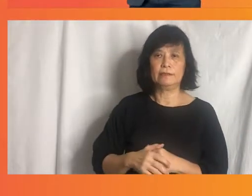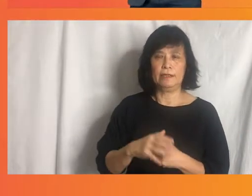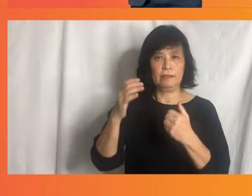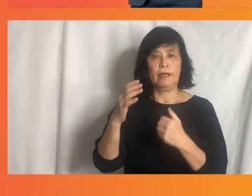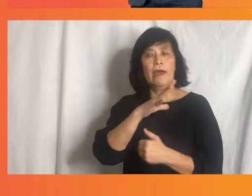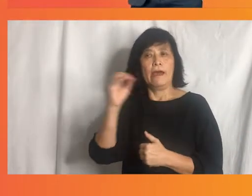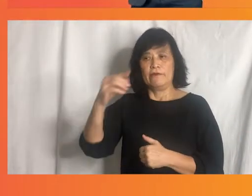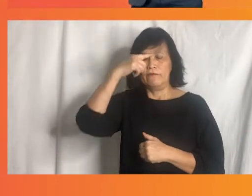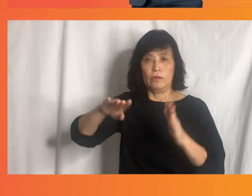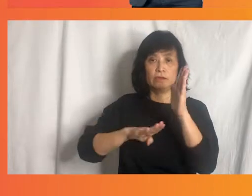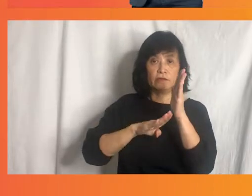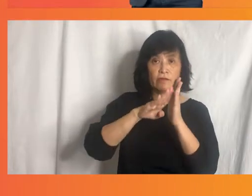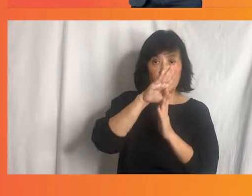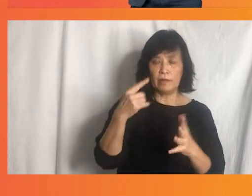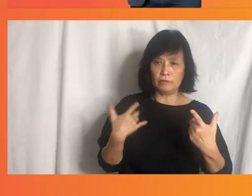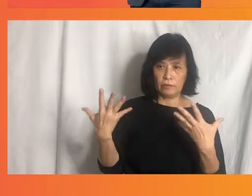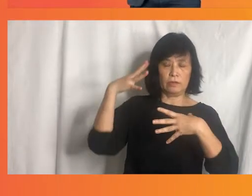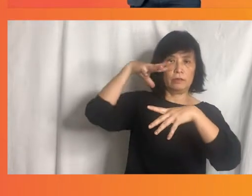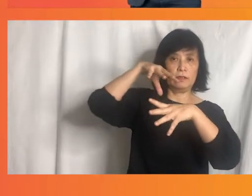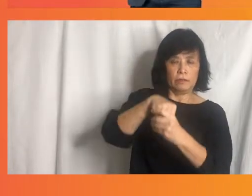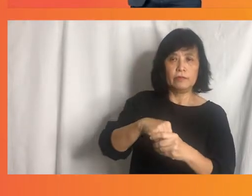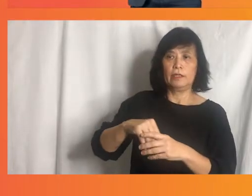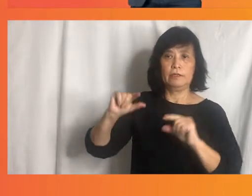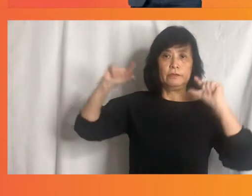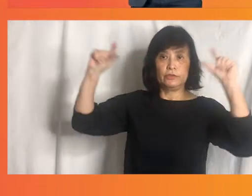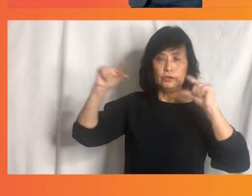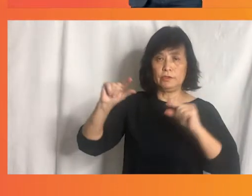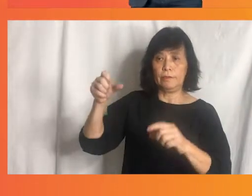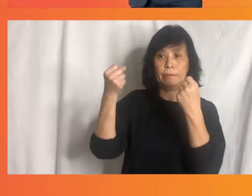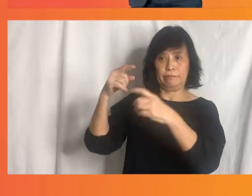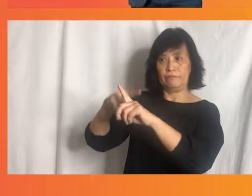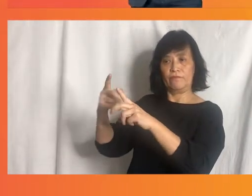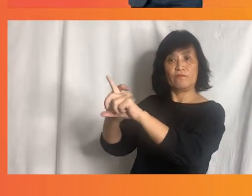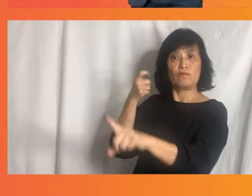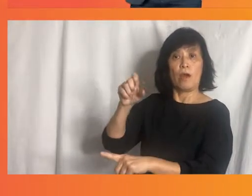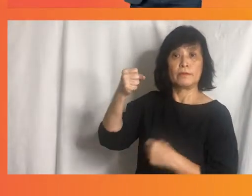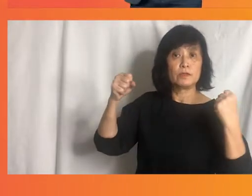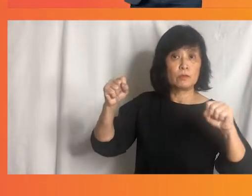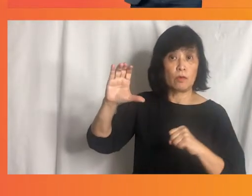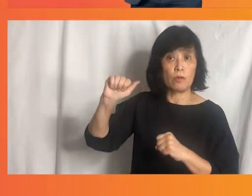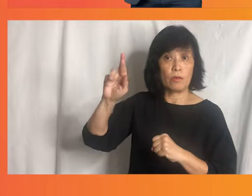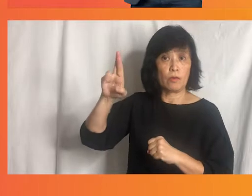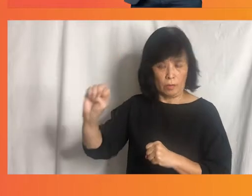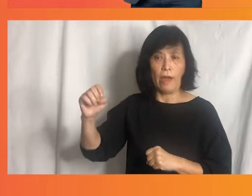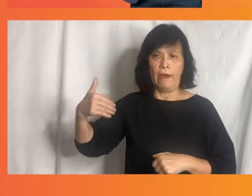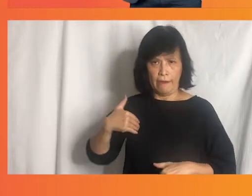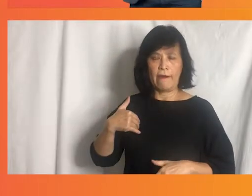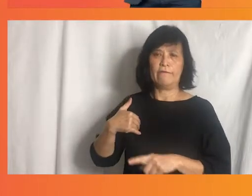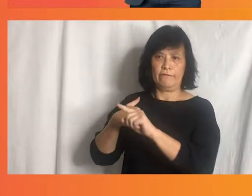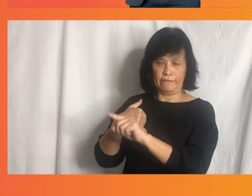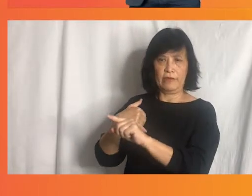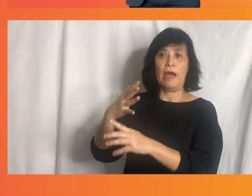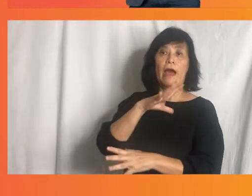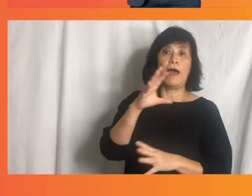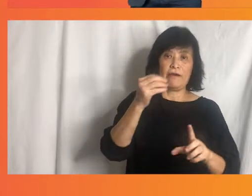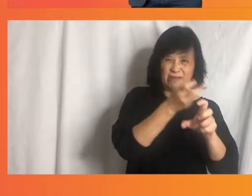the development of inclusive gyms by SportCare is a prime example of that. Now, that was the hardware bit. The